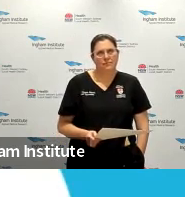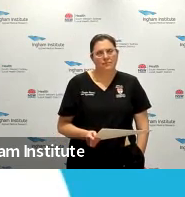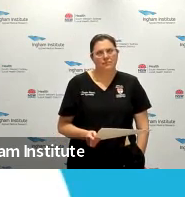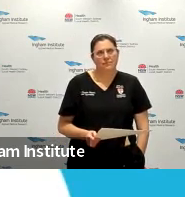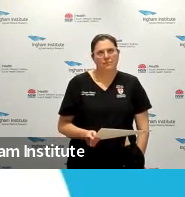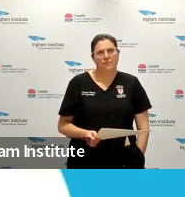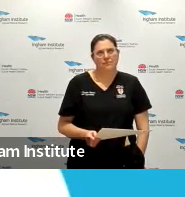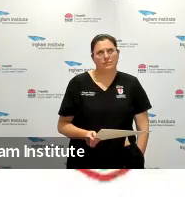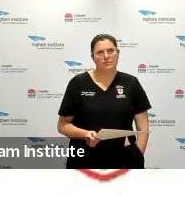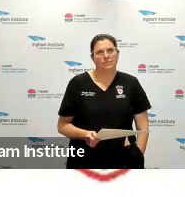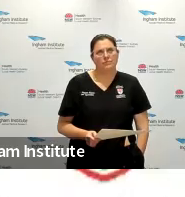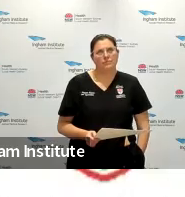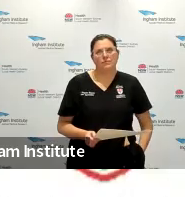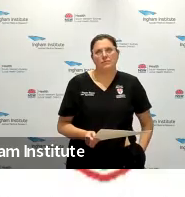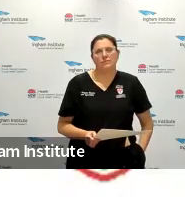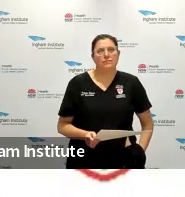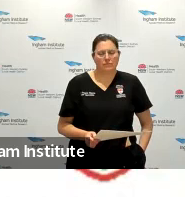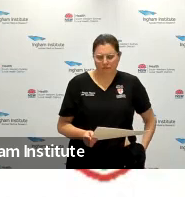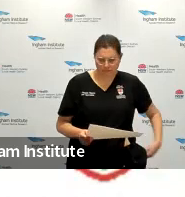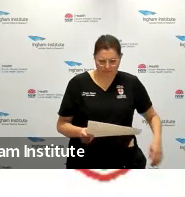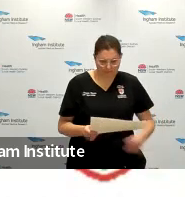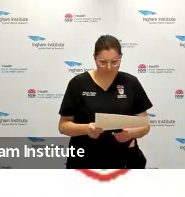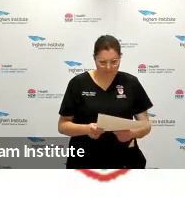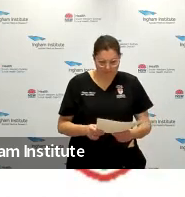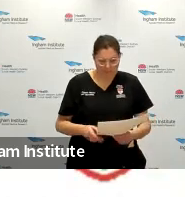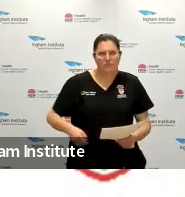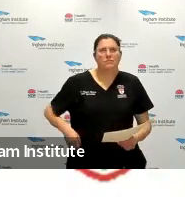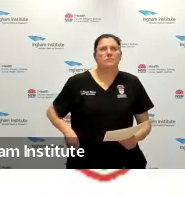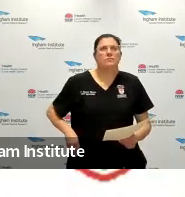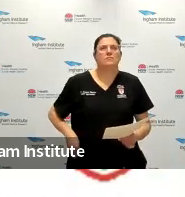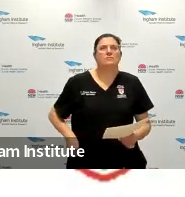to make to novel therapies for preeclampsia. These